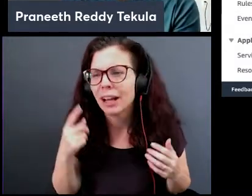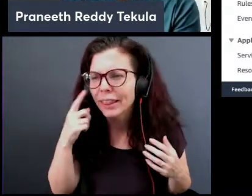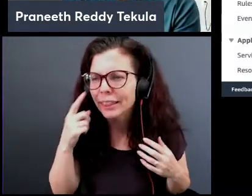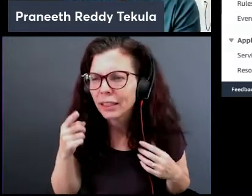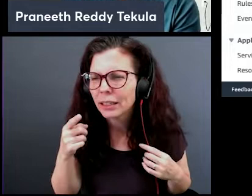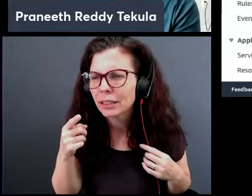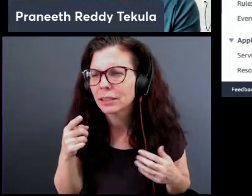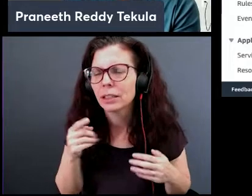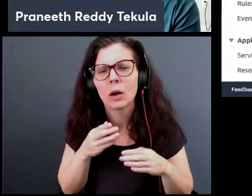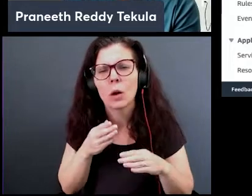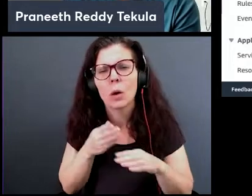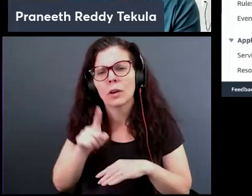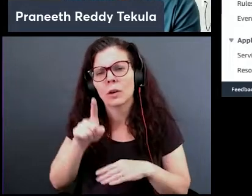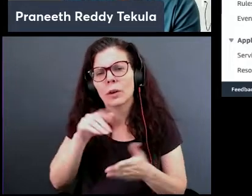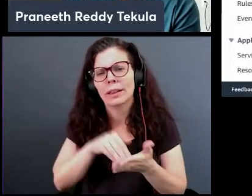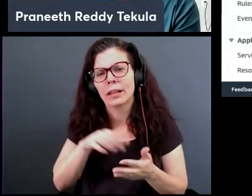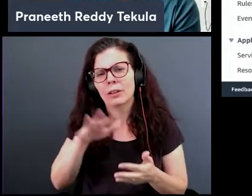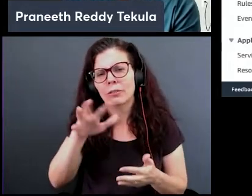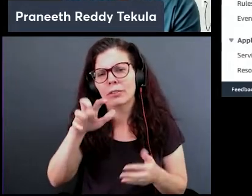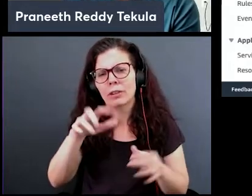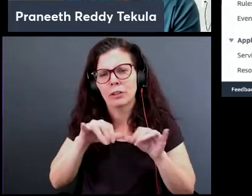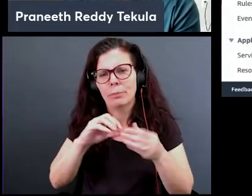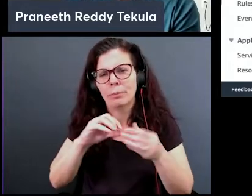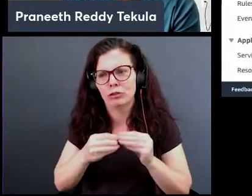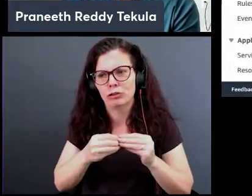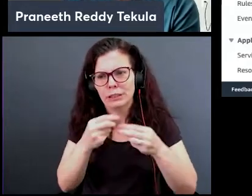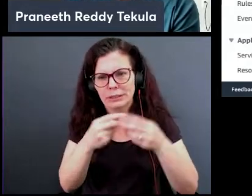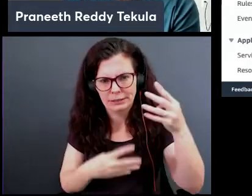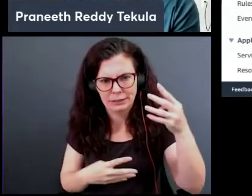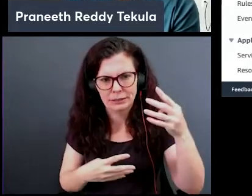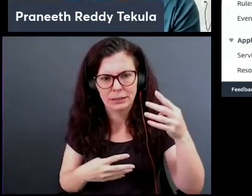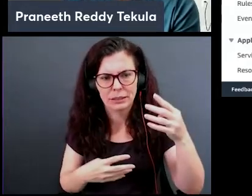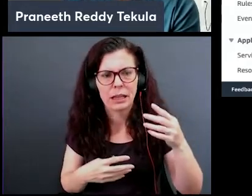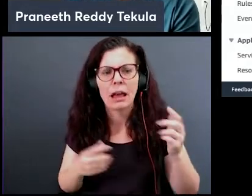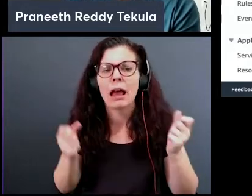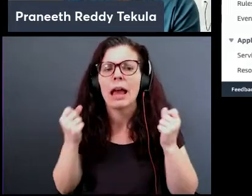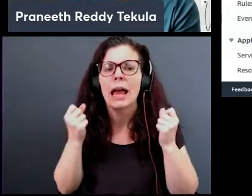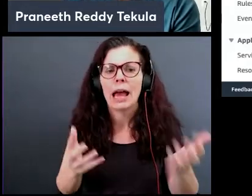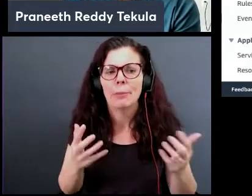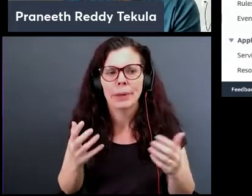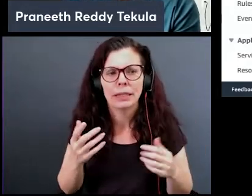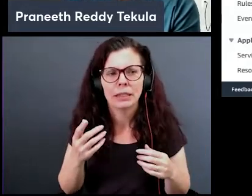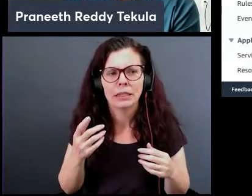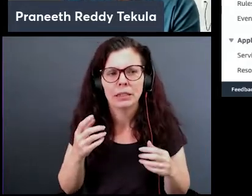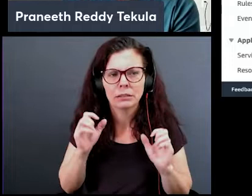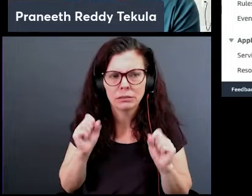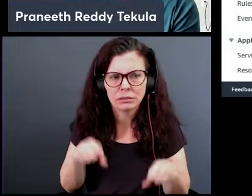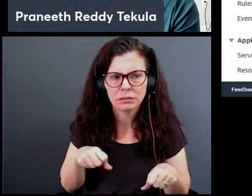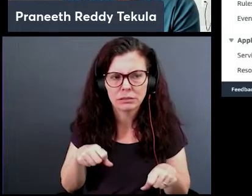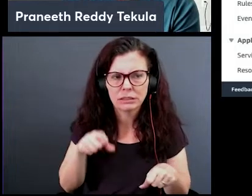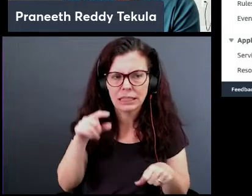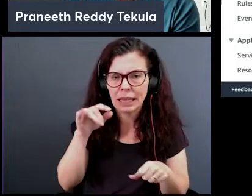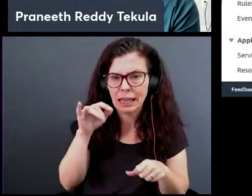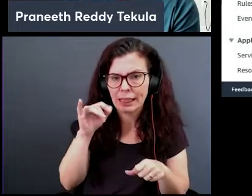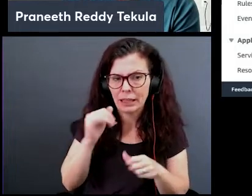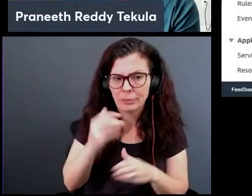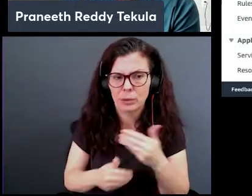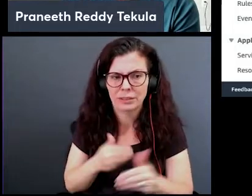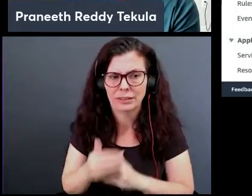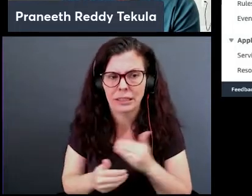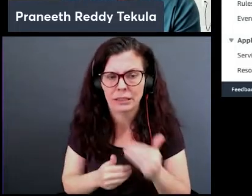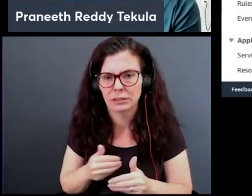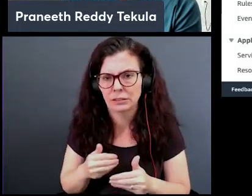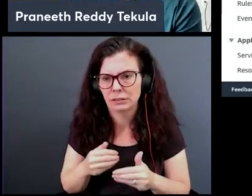over 1,500 metrics lined up there. How many metrics can a metrics insight query process in one given